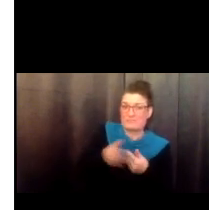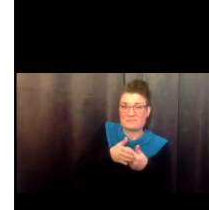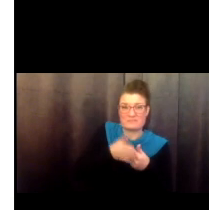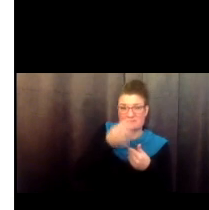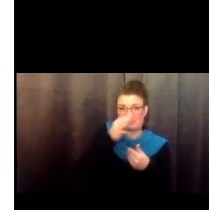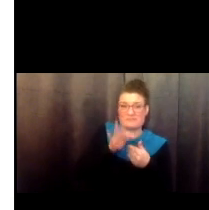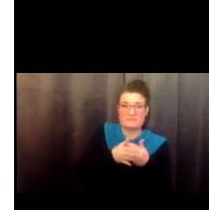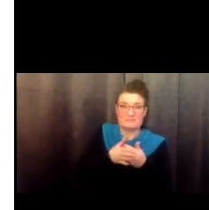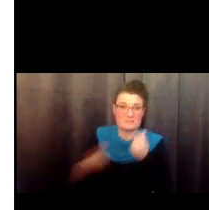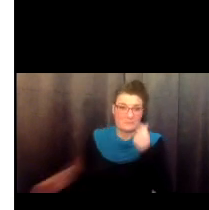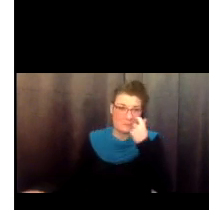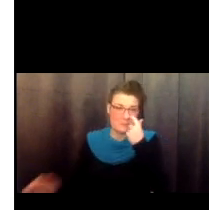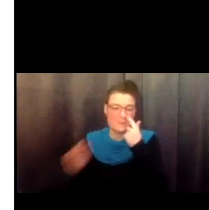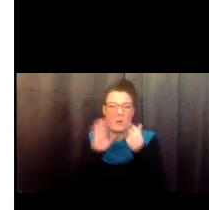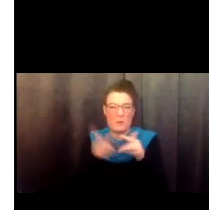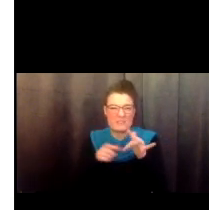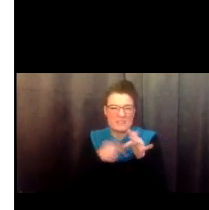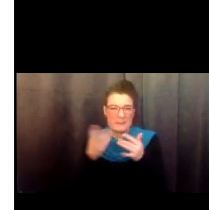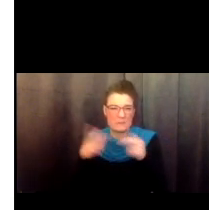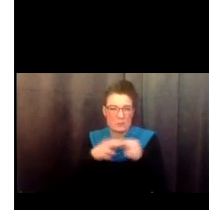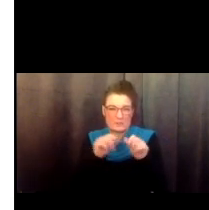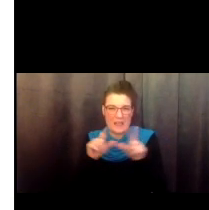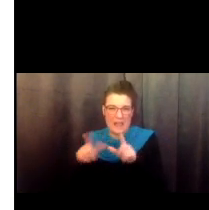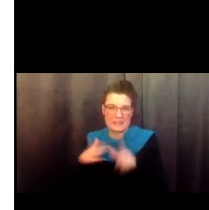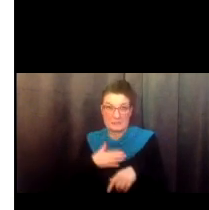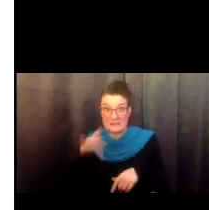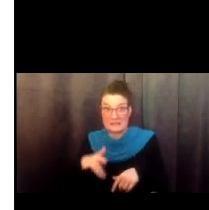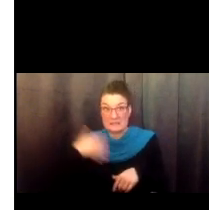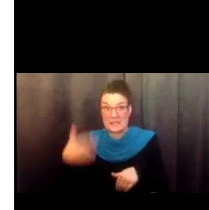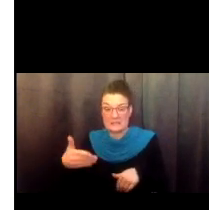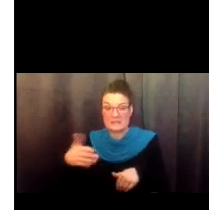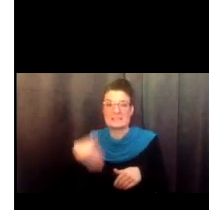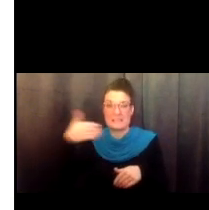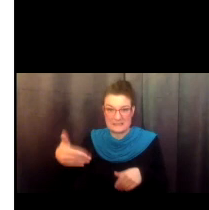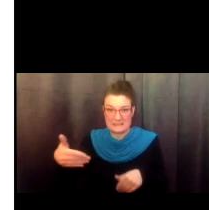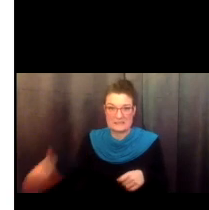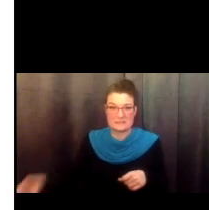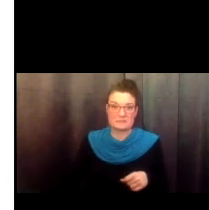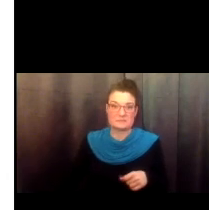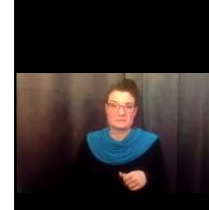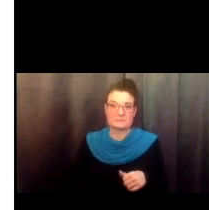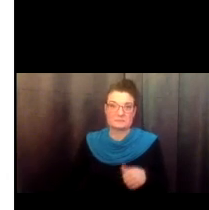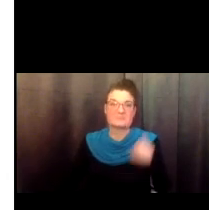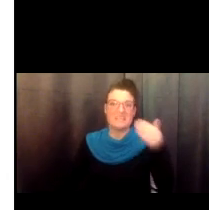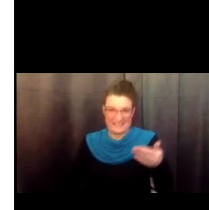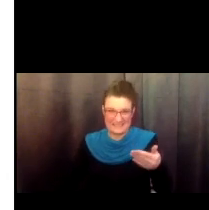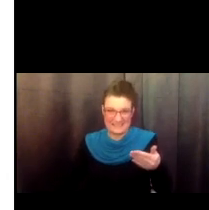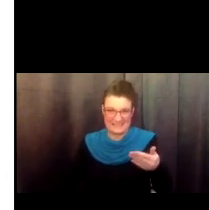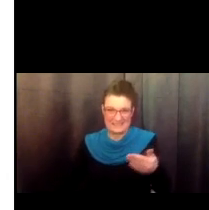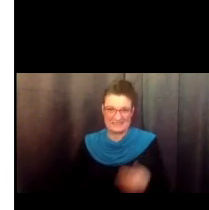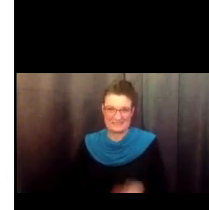I'm going to skip the next couple of slides, so please go to the next one, and the next one, and the next one.